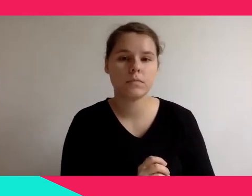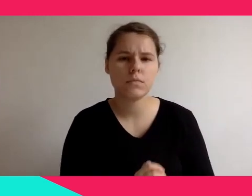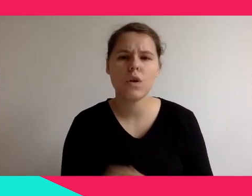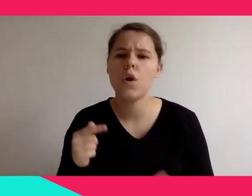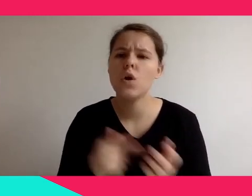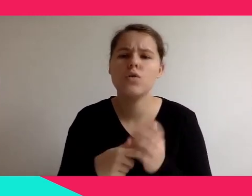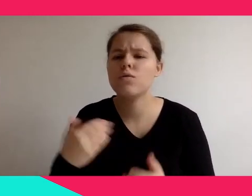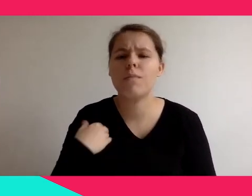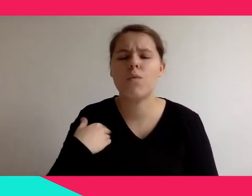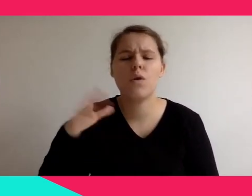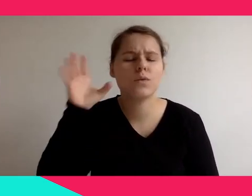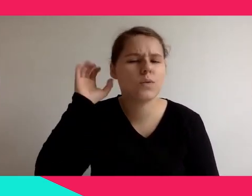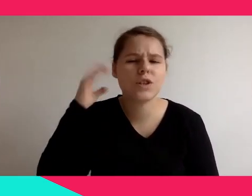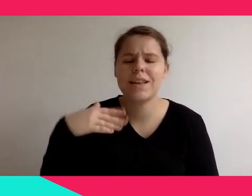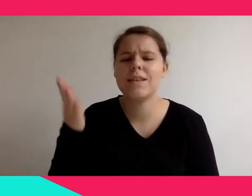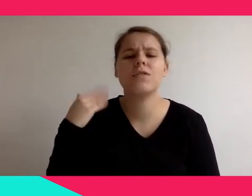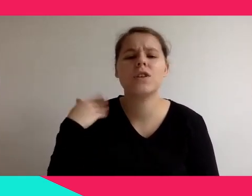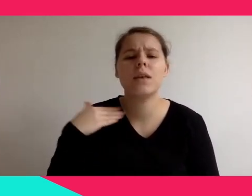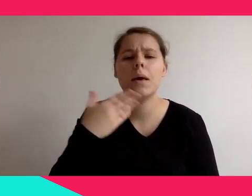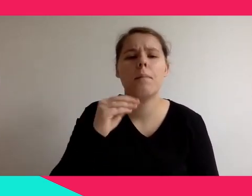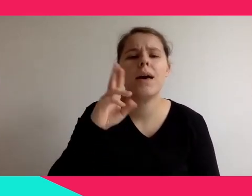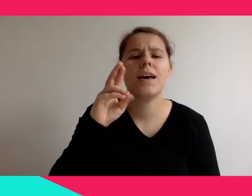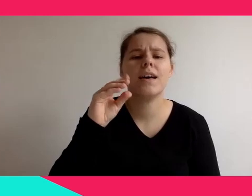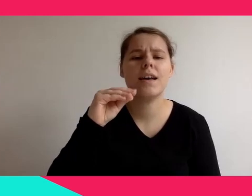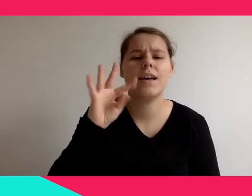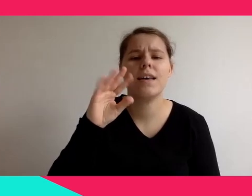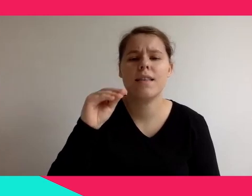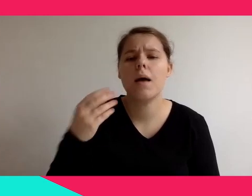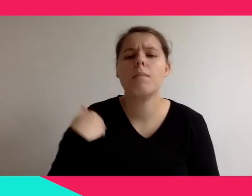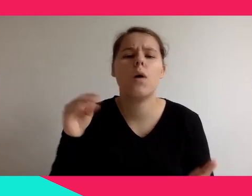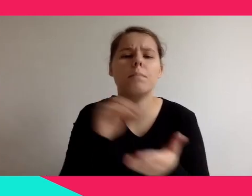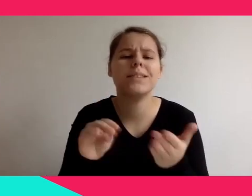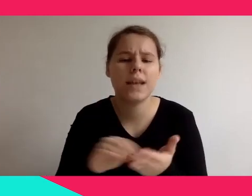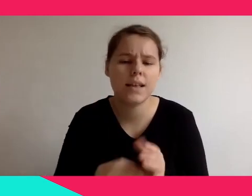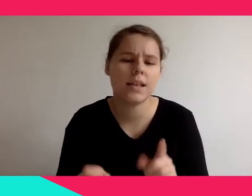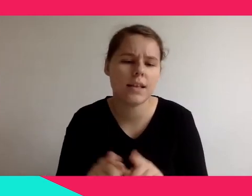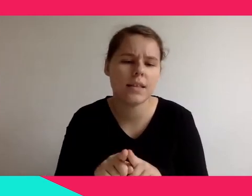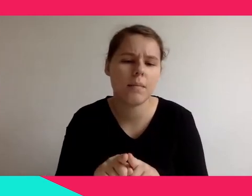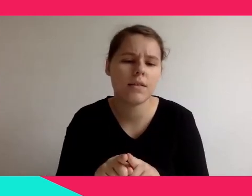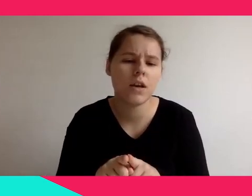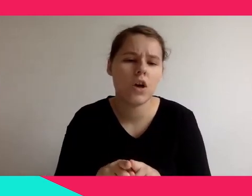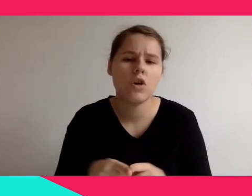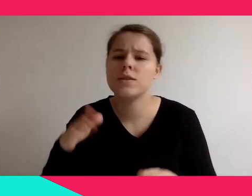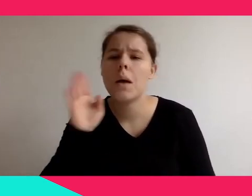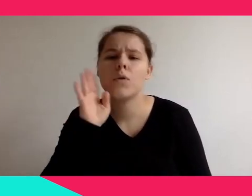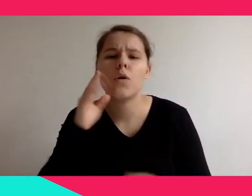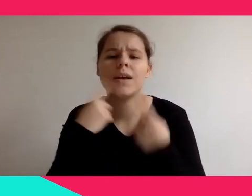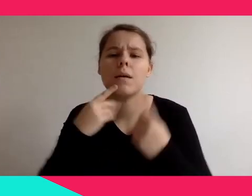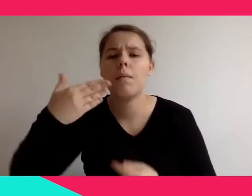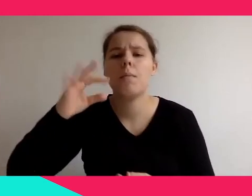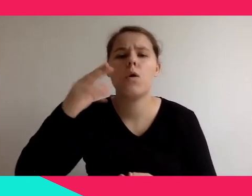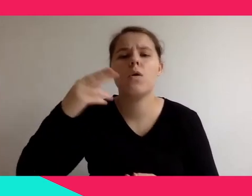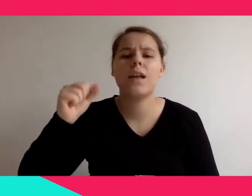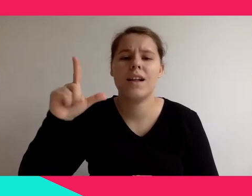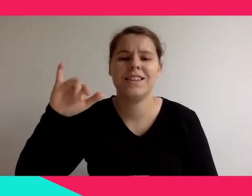a couple of years ago. It's the Mona Lisa effect. We all know that the Mona Lisa exists, so we all want to go